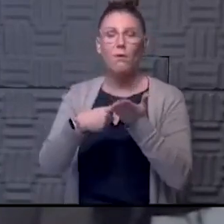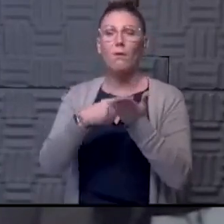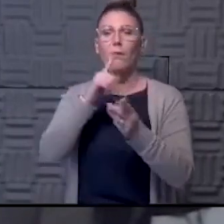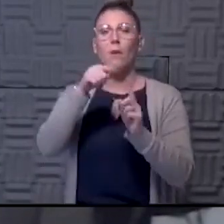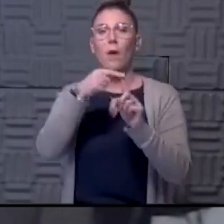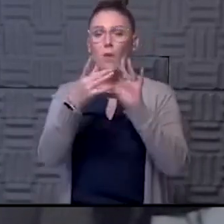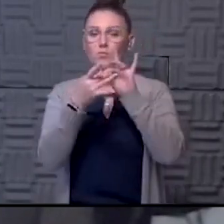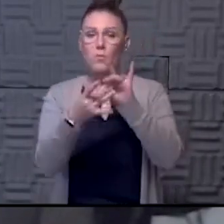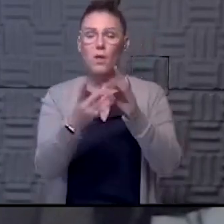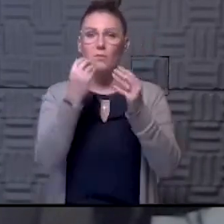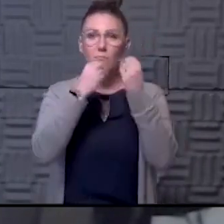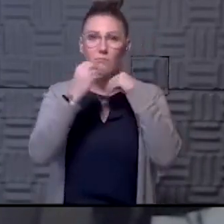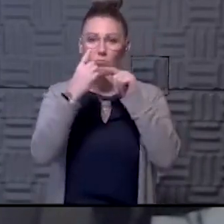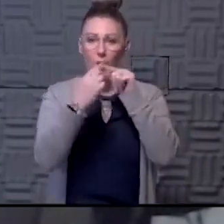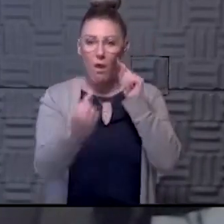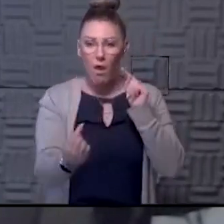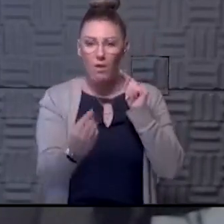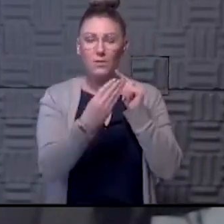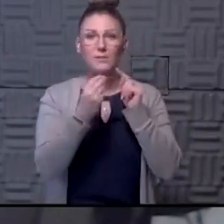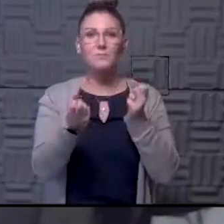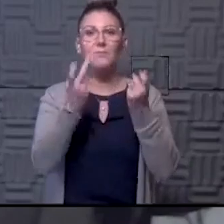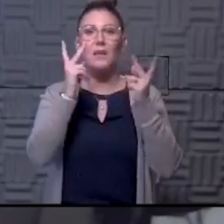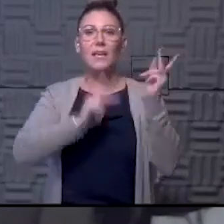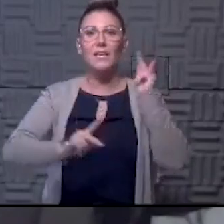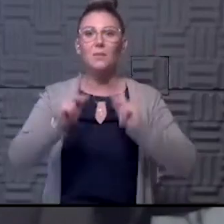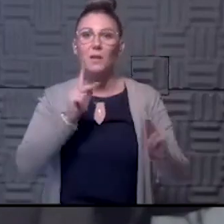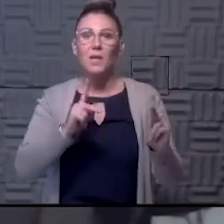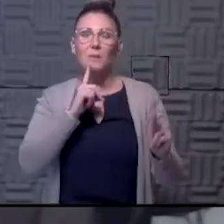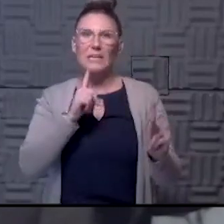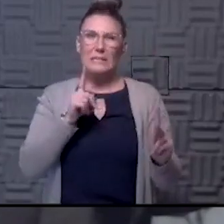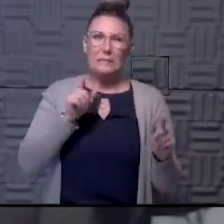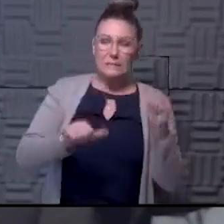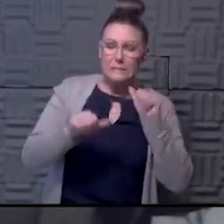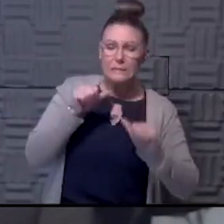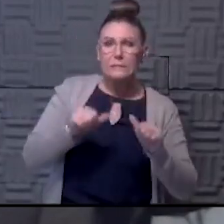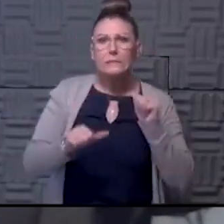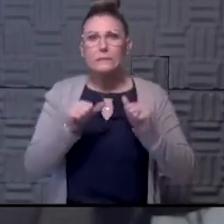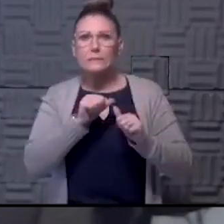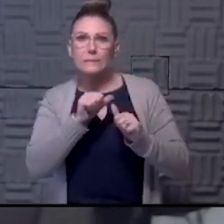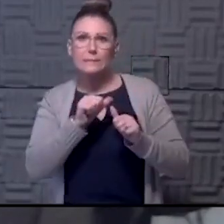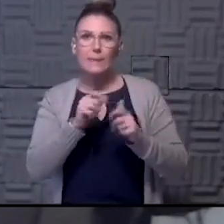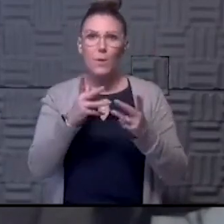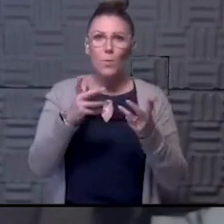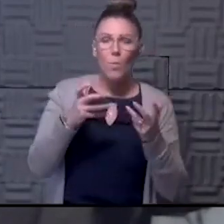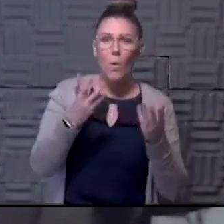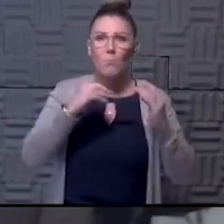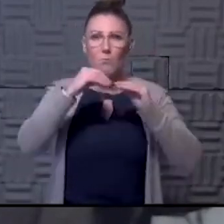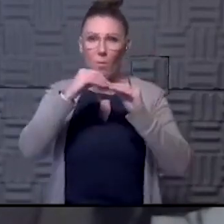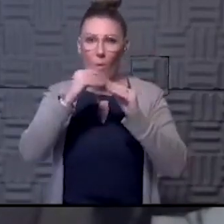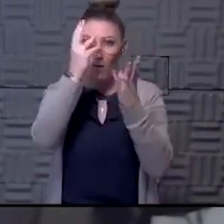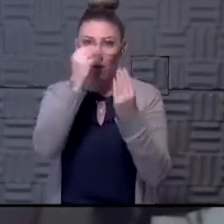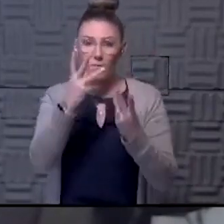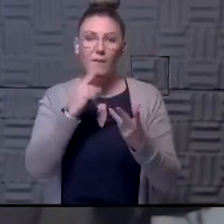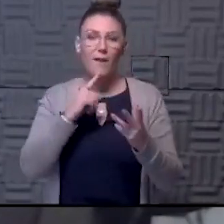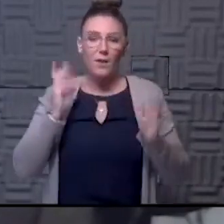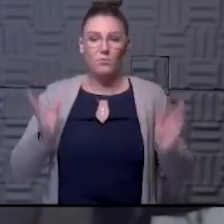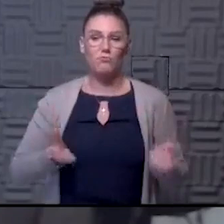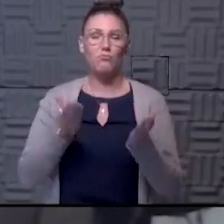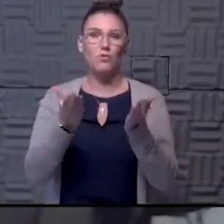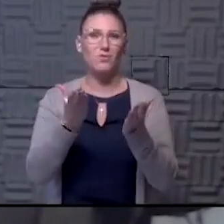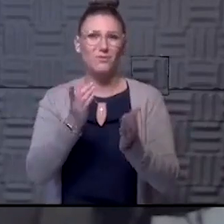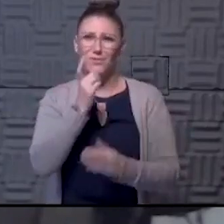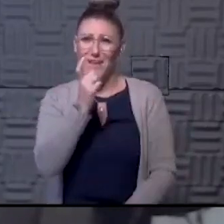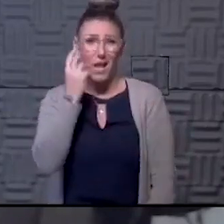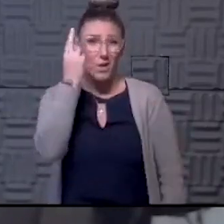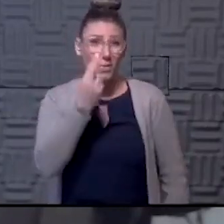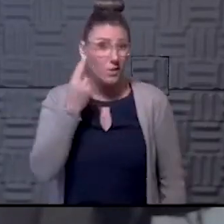allergies and things like that I think a lot of people are having questions about. So I would definitely encourage people to do that. But yeah, I don't see a